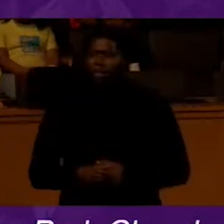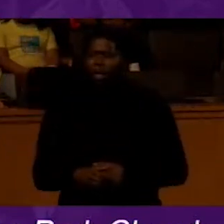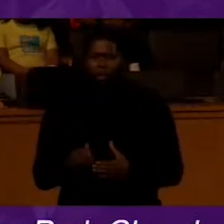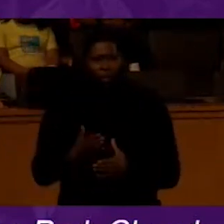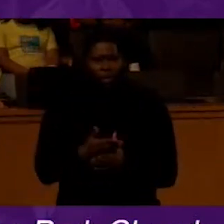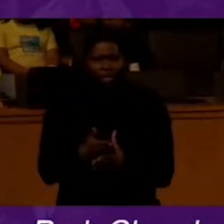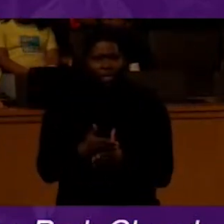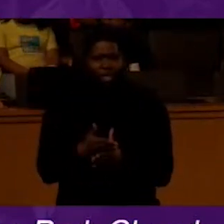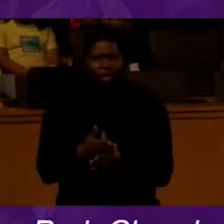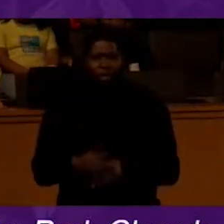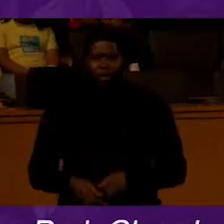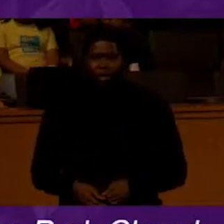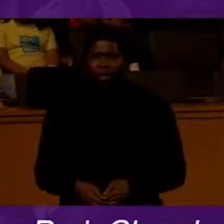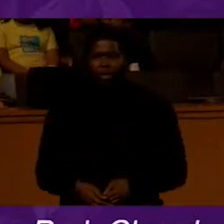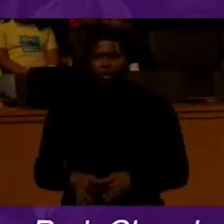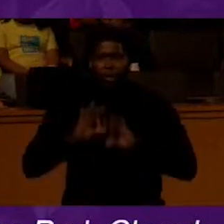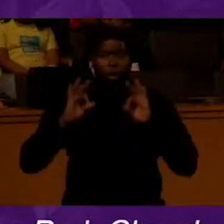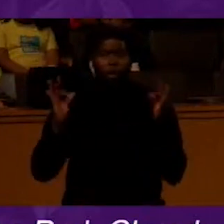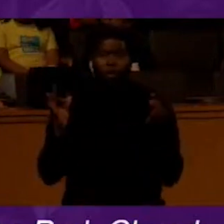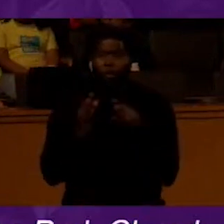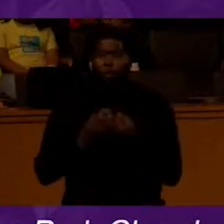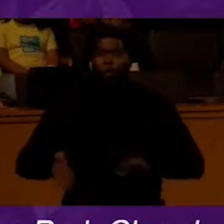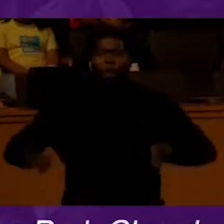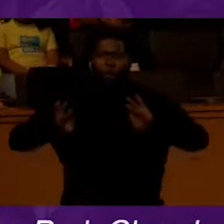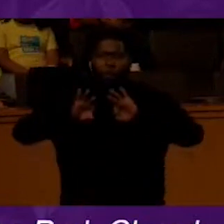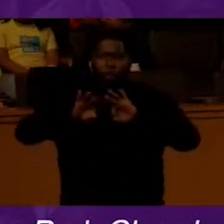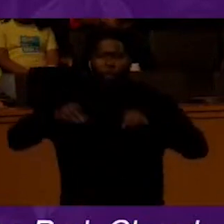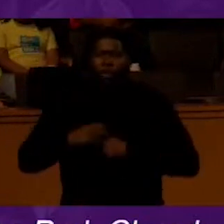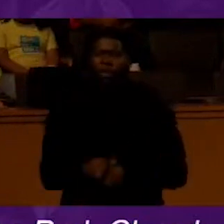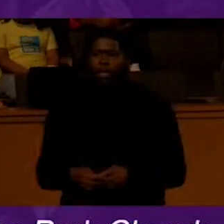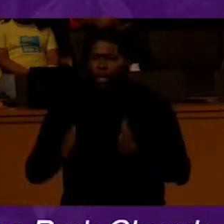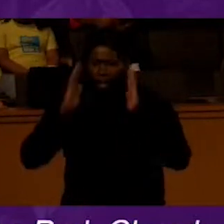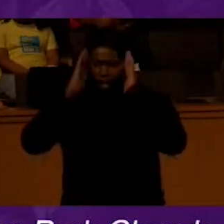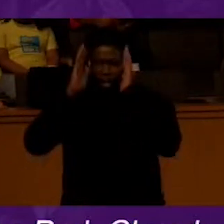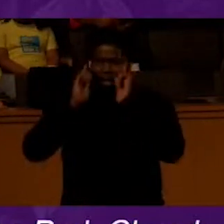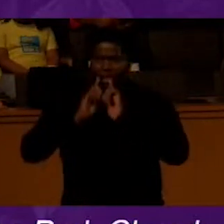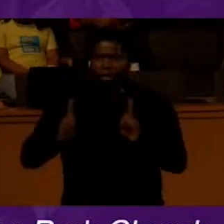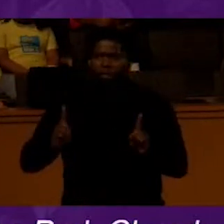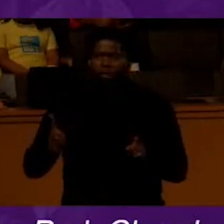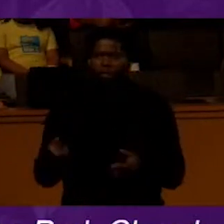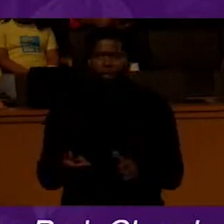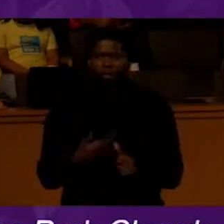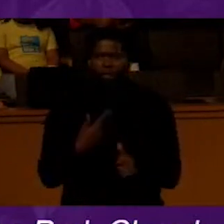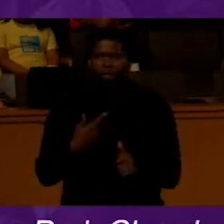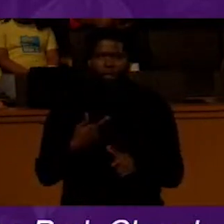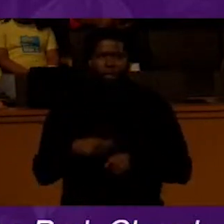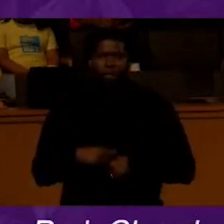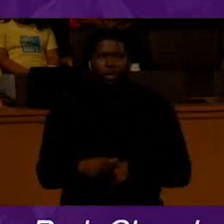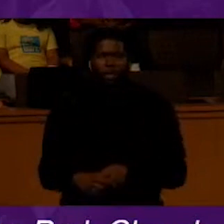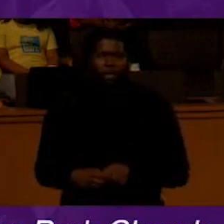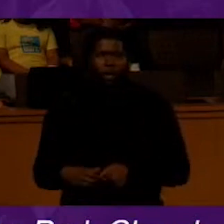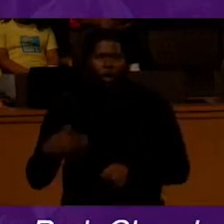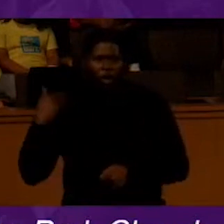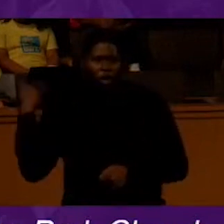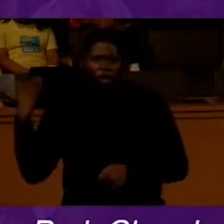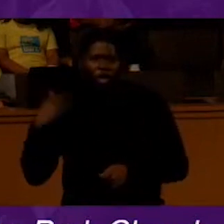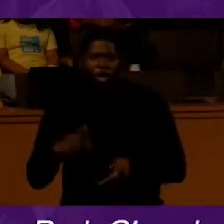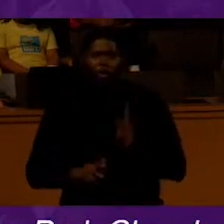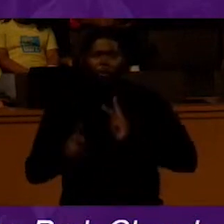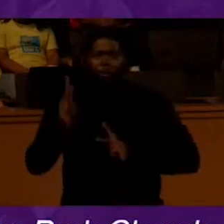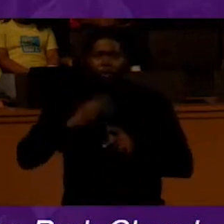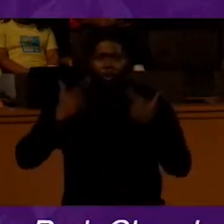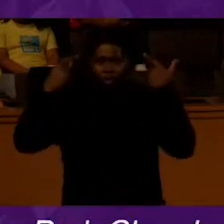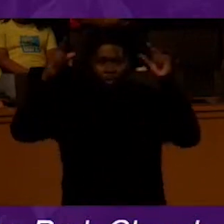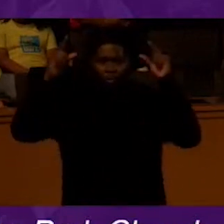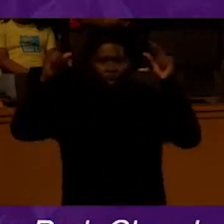share some very important announcements with you this morning. First of all, didn't our young people do a great